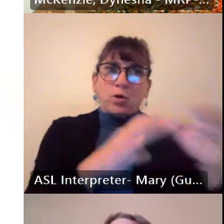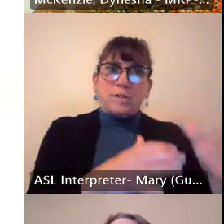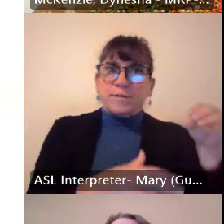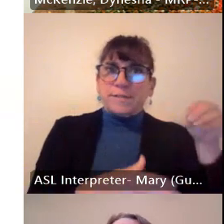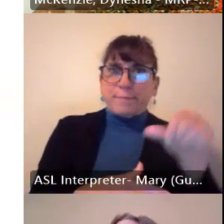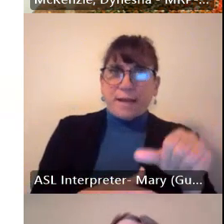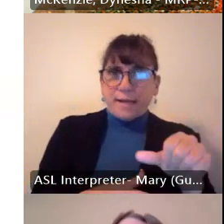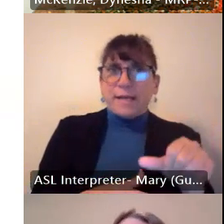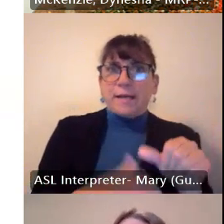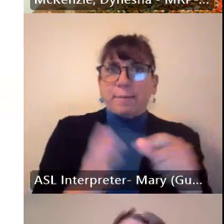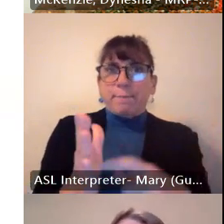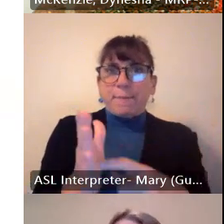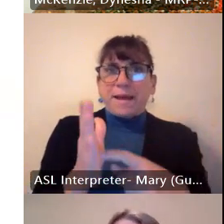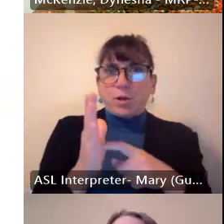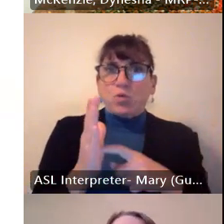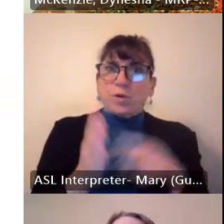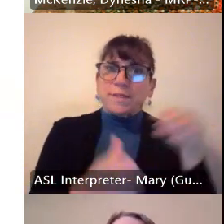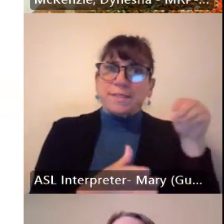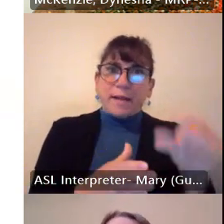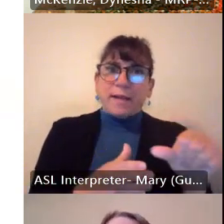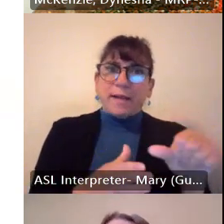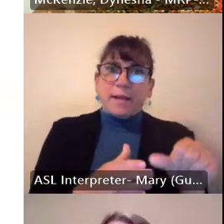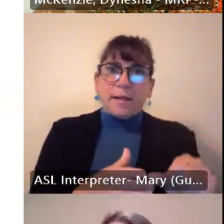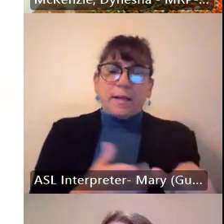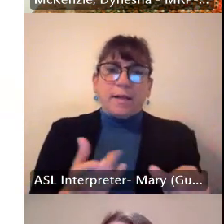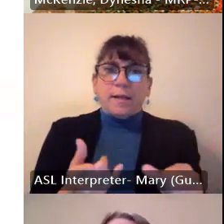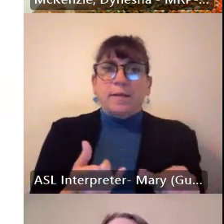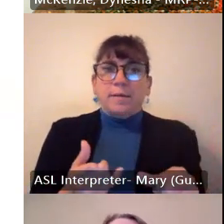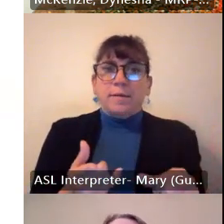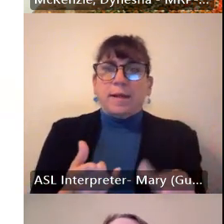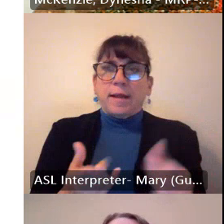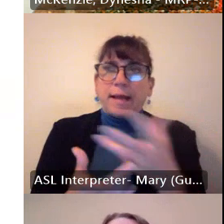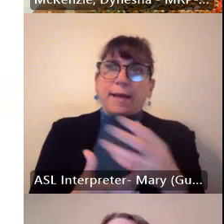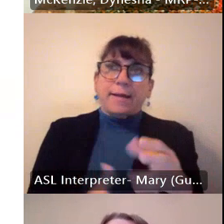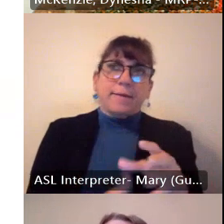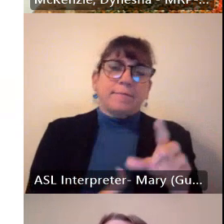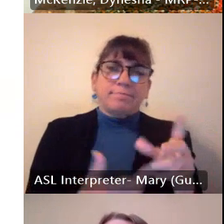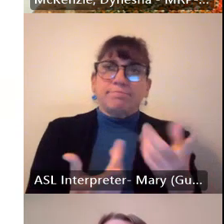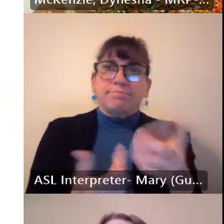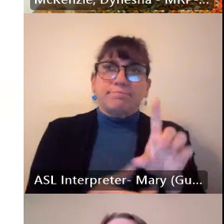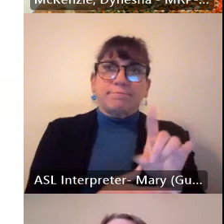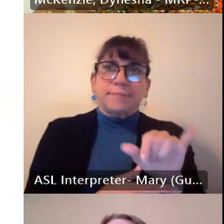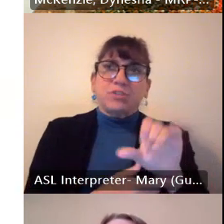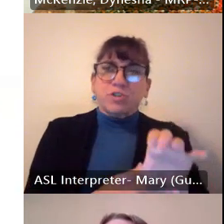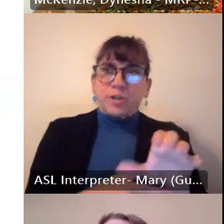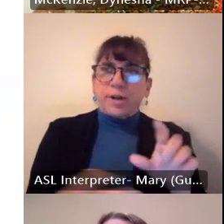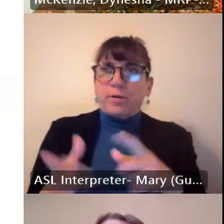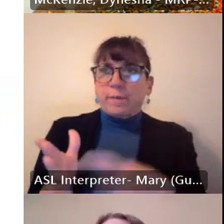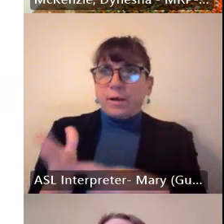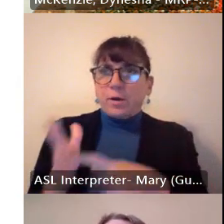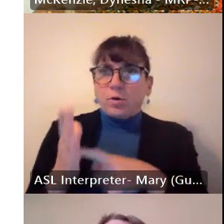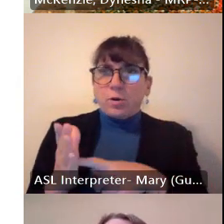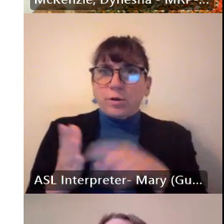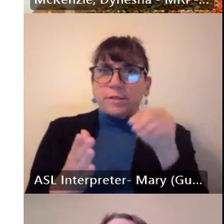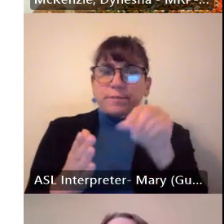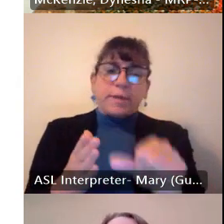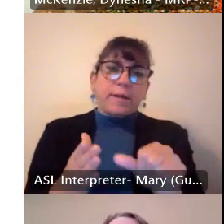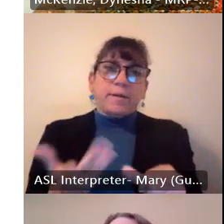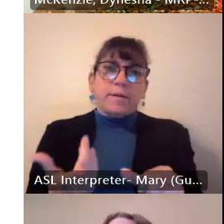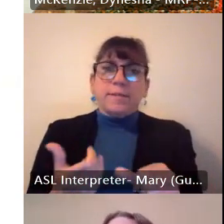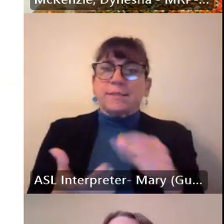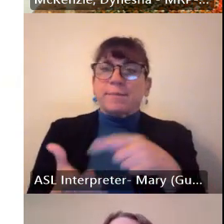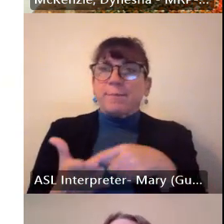there's mandatory, spending is divided into mandatory and discretionary. For mandatory, it is subject to the Pay-As-You-Go